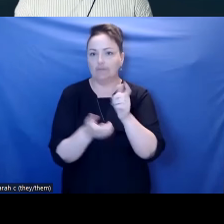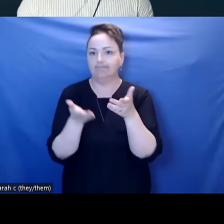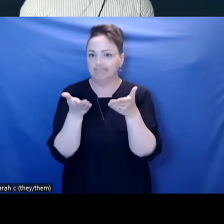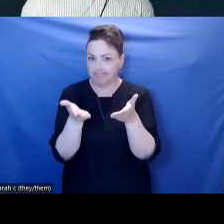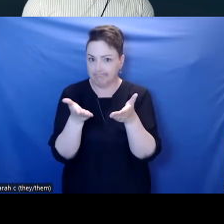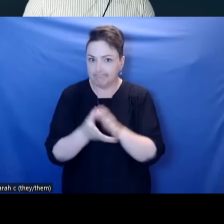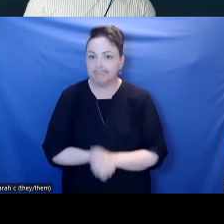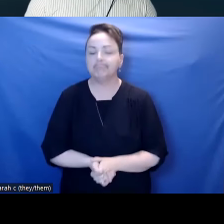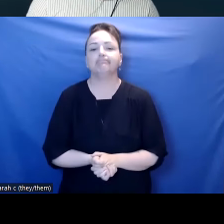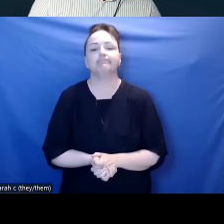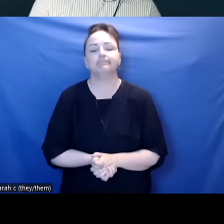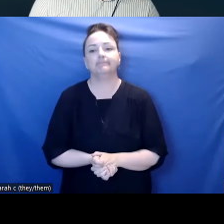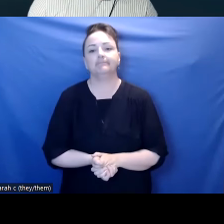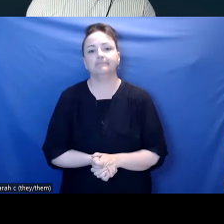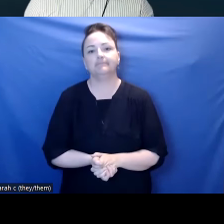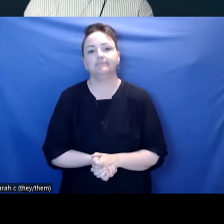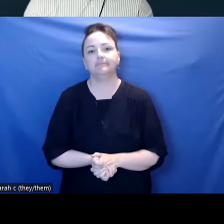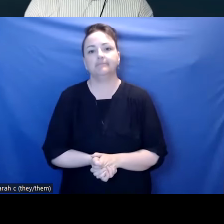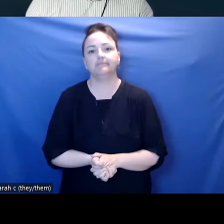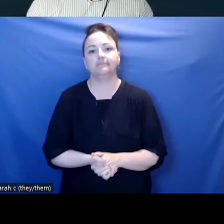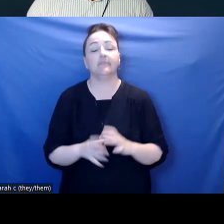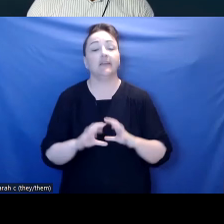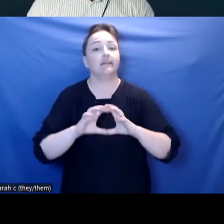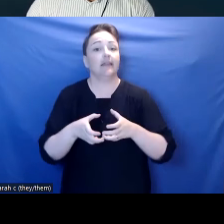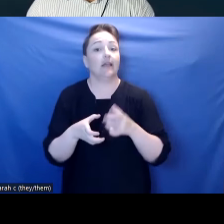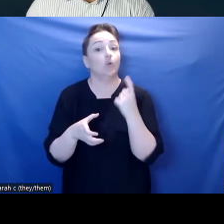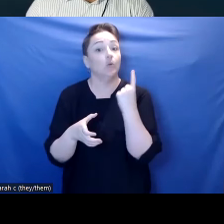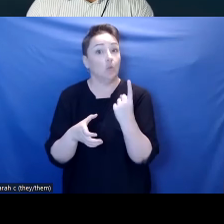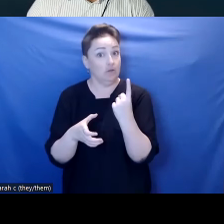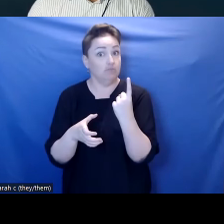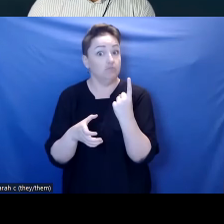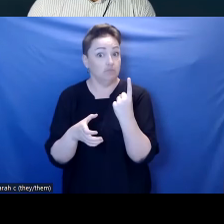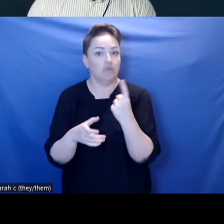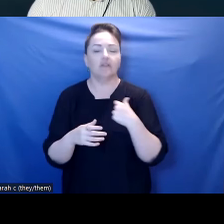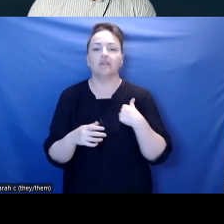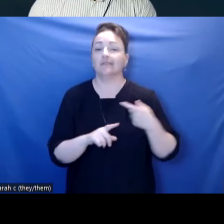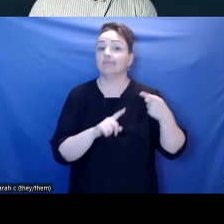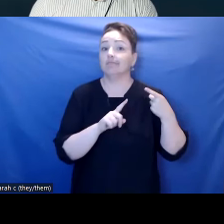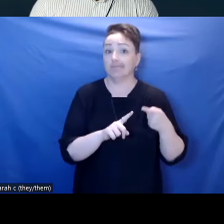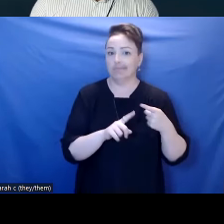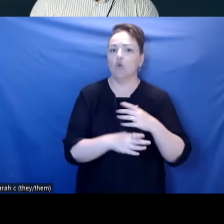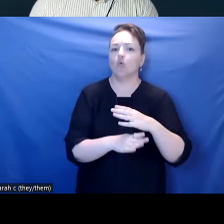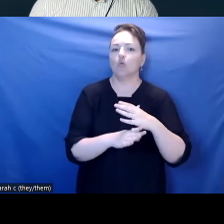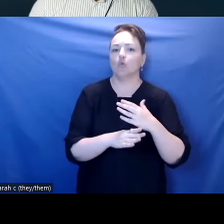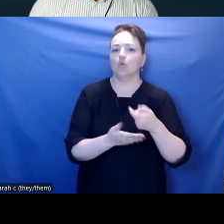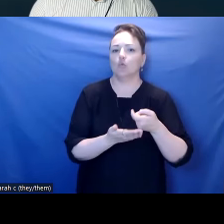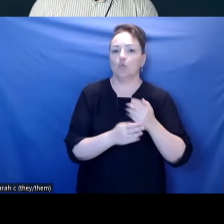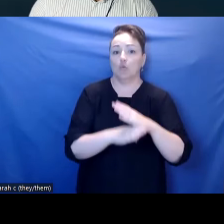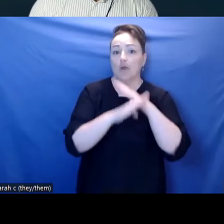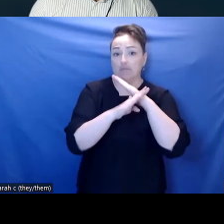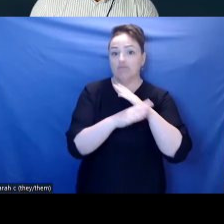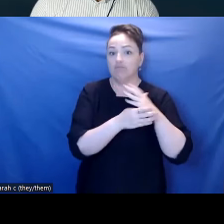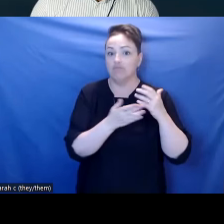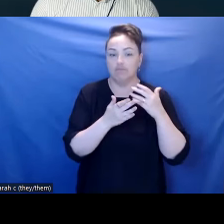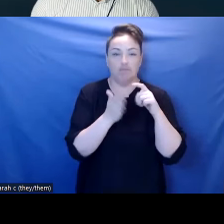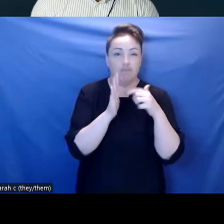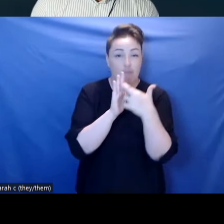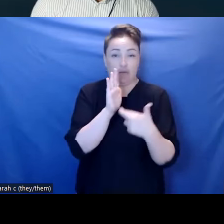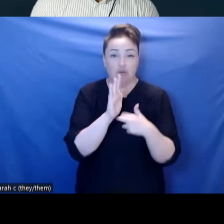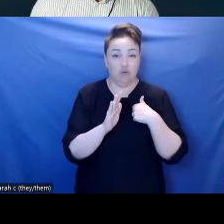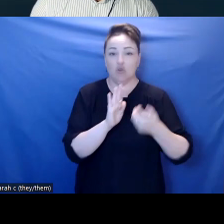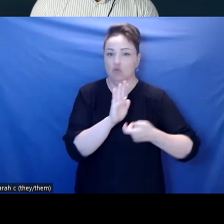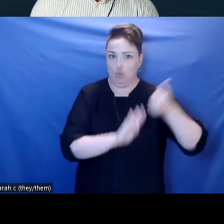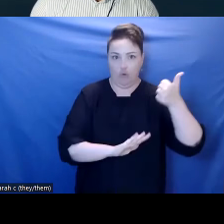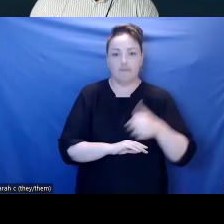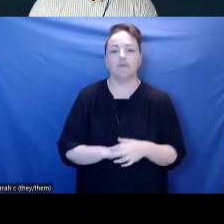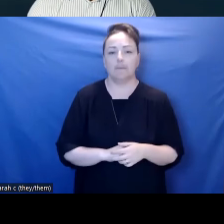a category 1 tool, which is remove regulatory barriers. Examples of these kind of tools can include a general